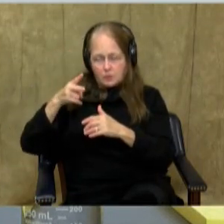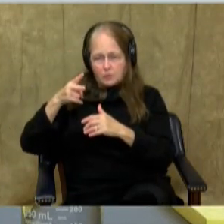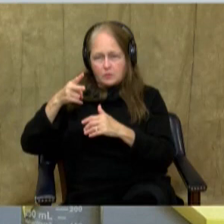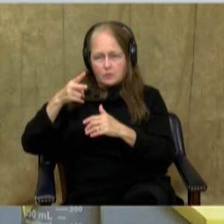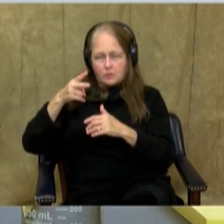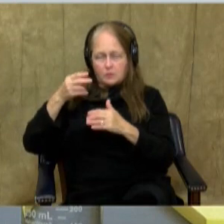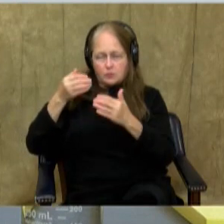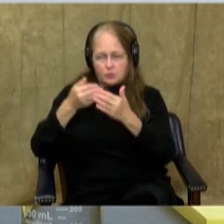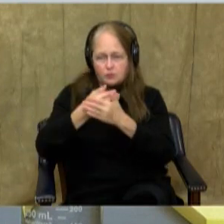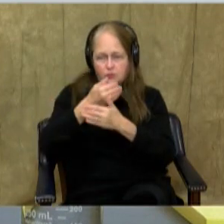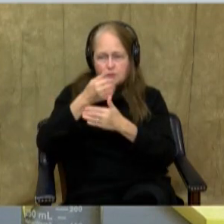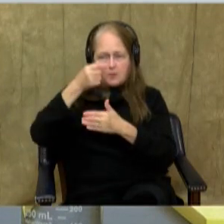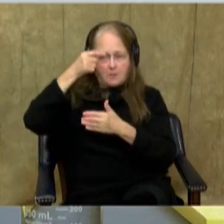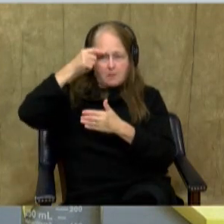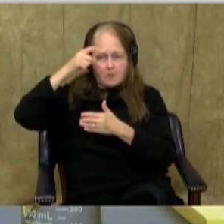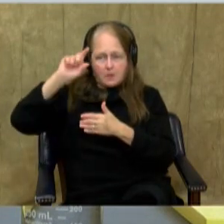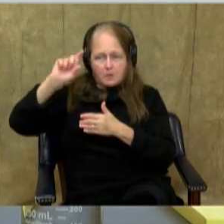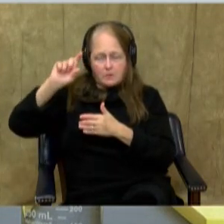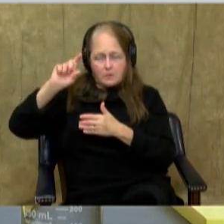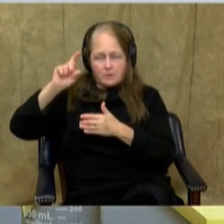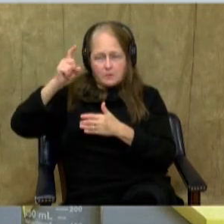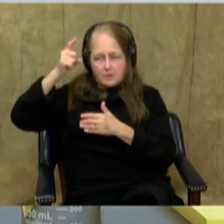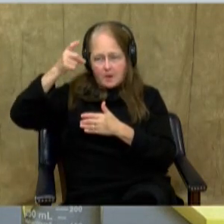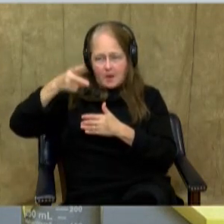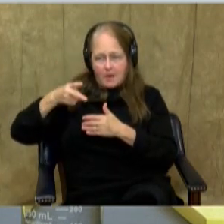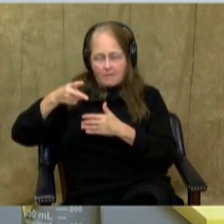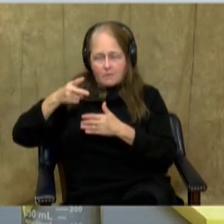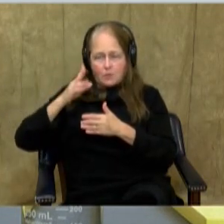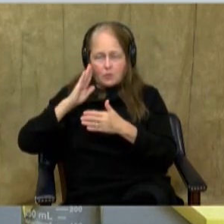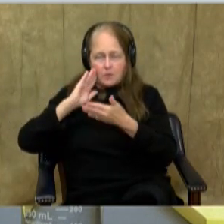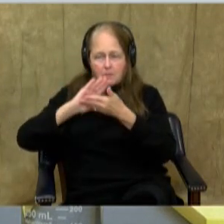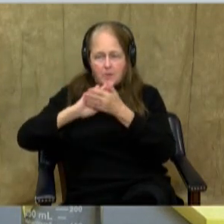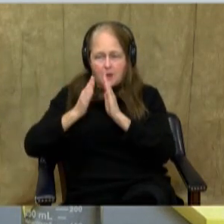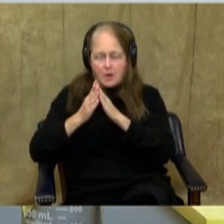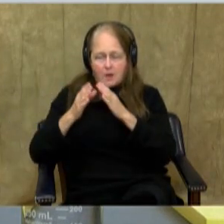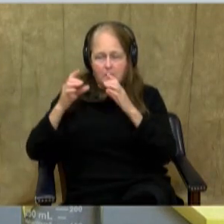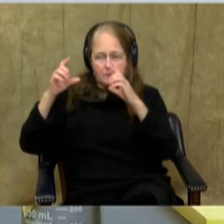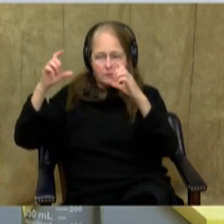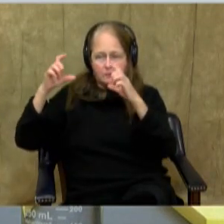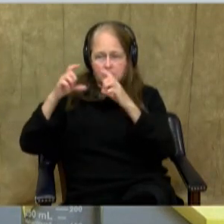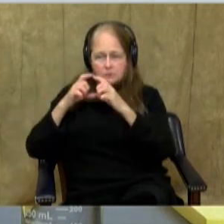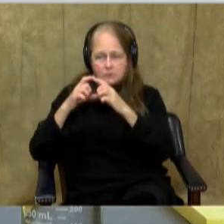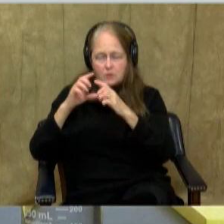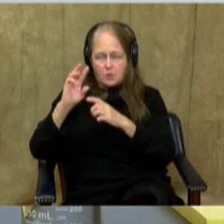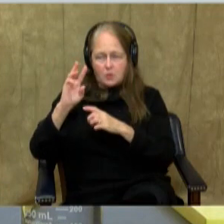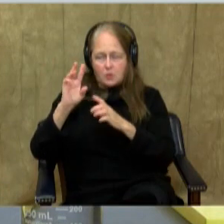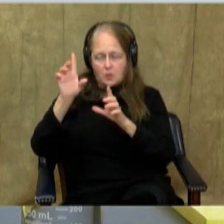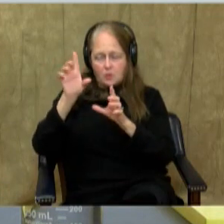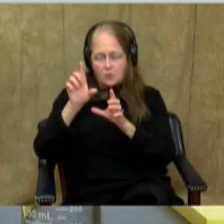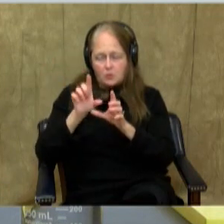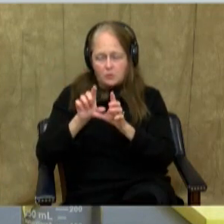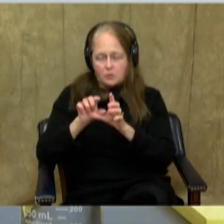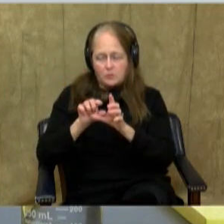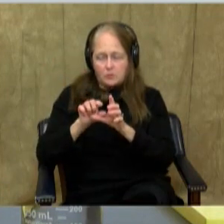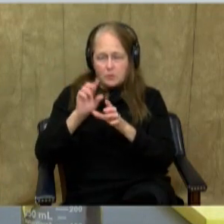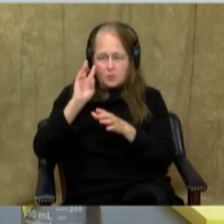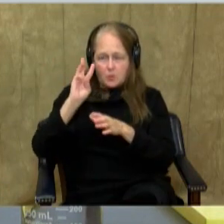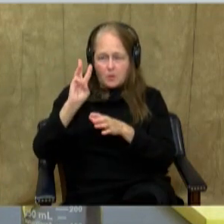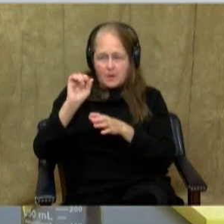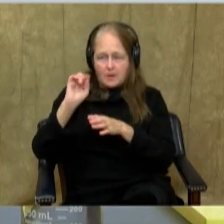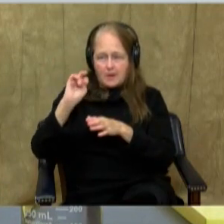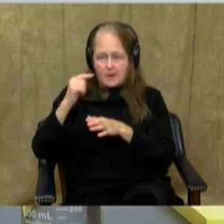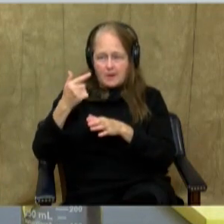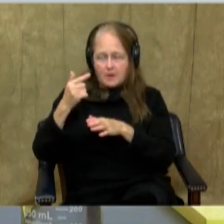we'd back to a new moon. So the lit half appears to be getting smaller, that's waning, and that lit half will always be